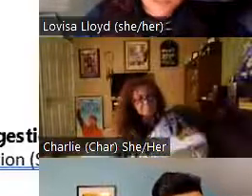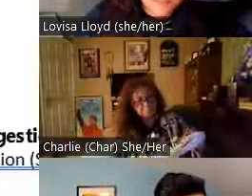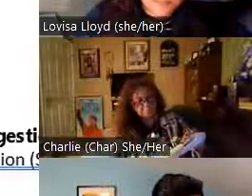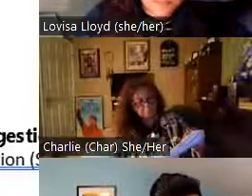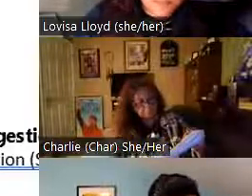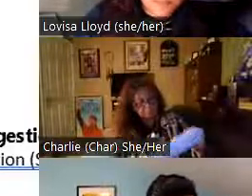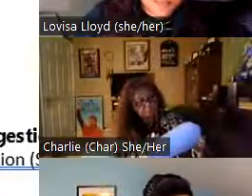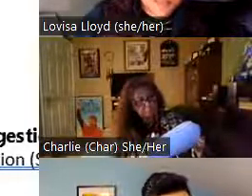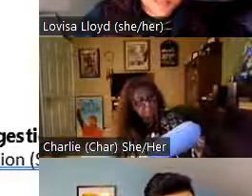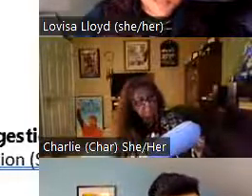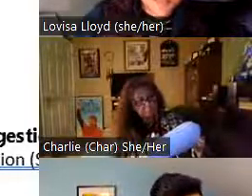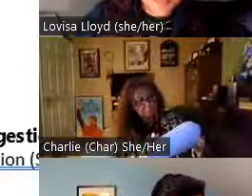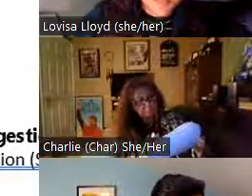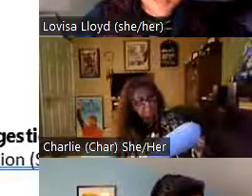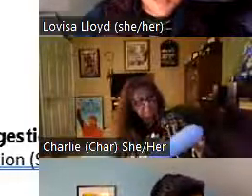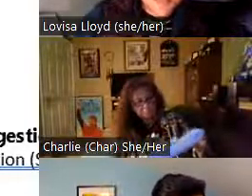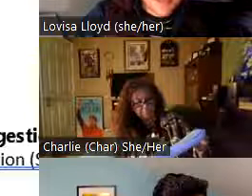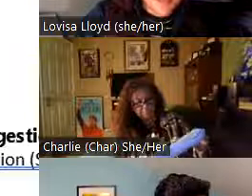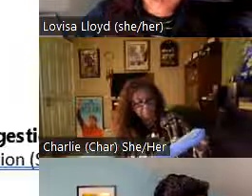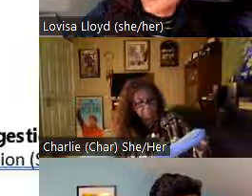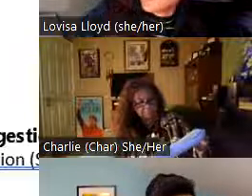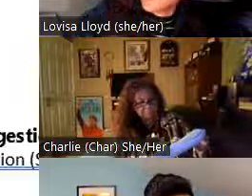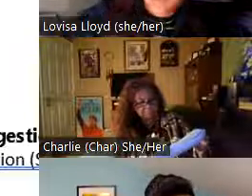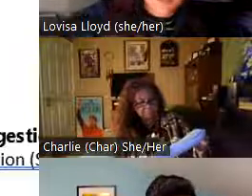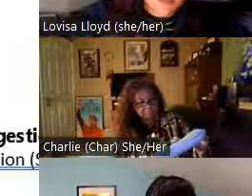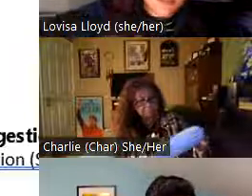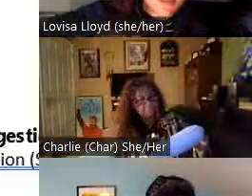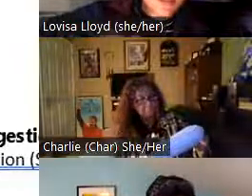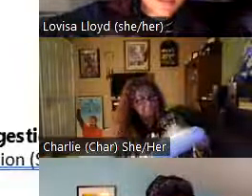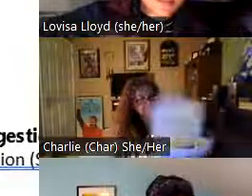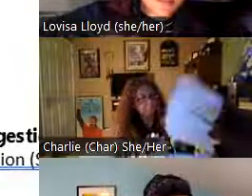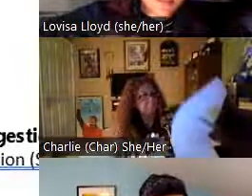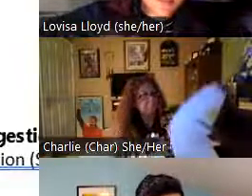Okay, so in this section with community agreements,